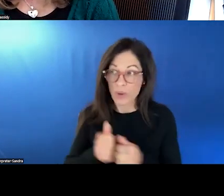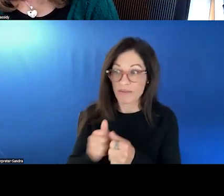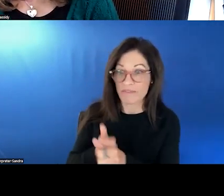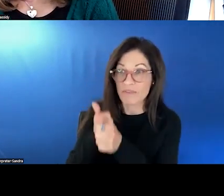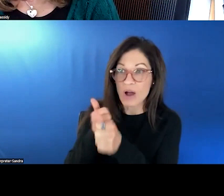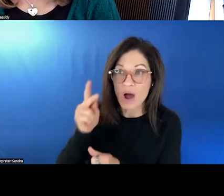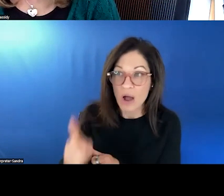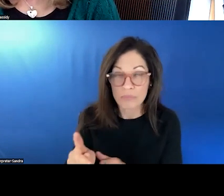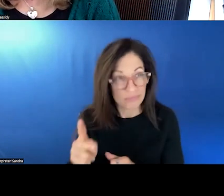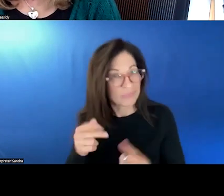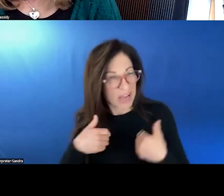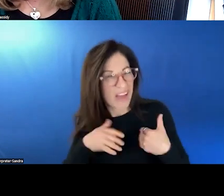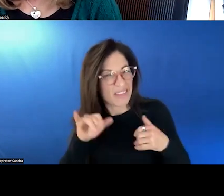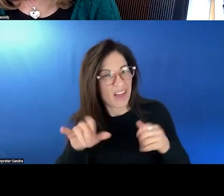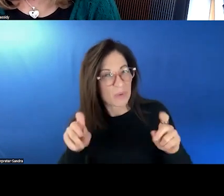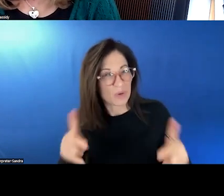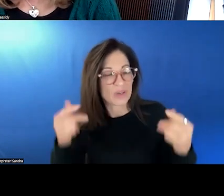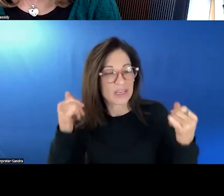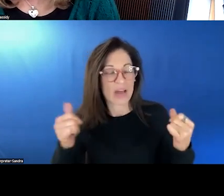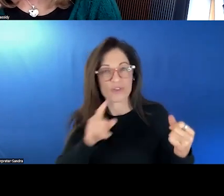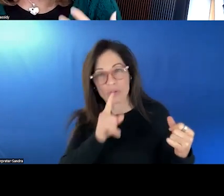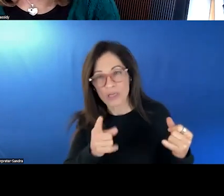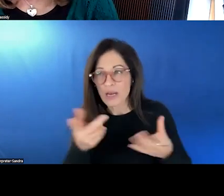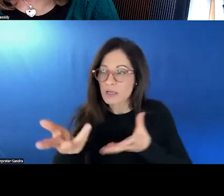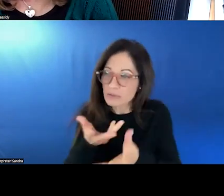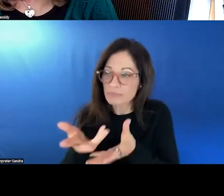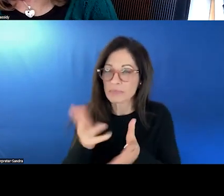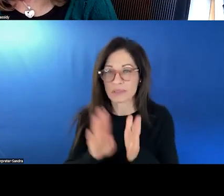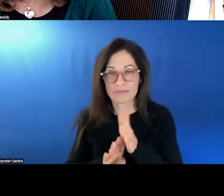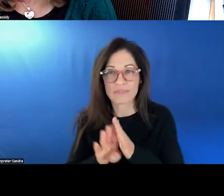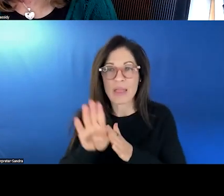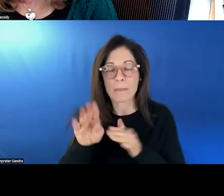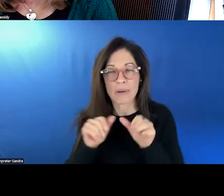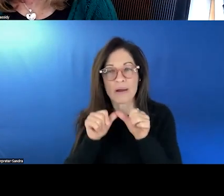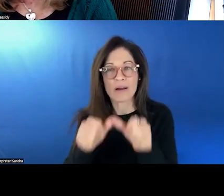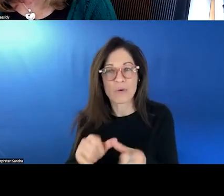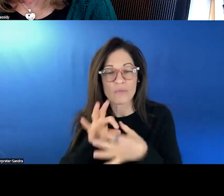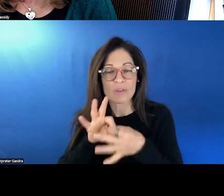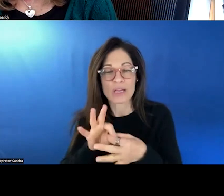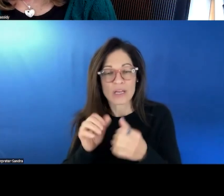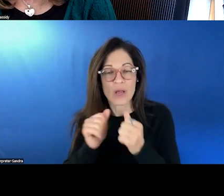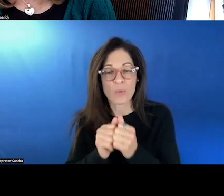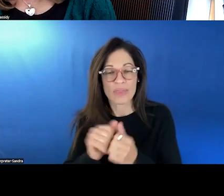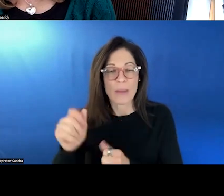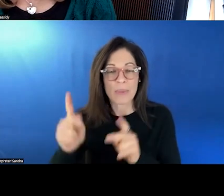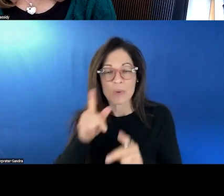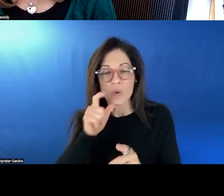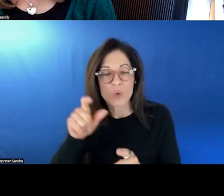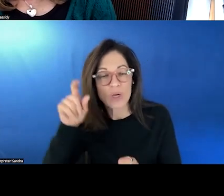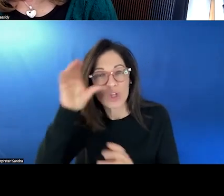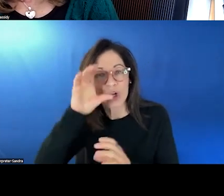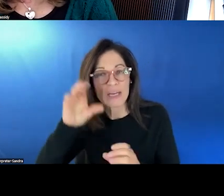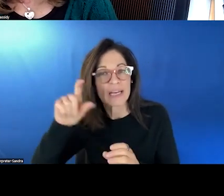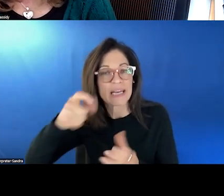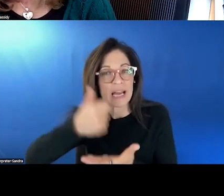that opportunity to really kind of develop an ongoing relationship with our help seekers, find out how they're